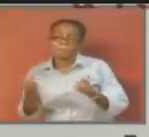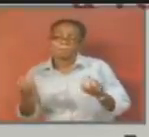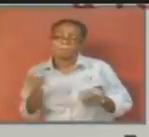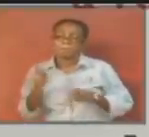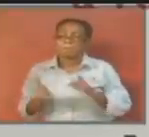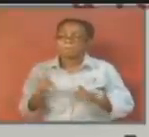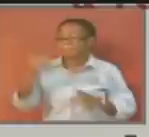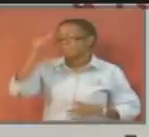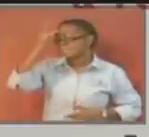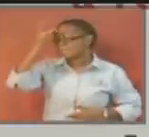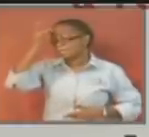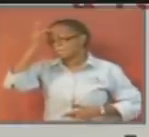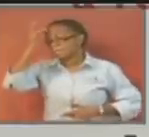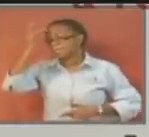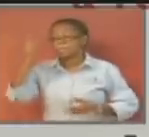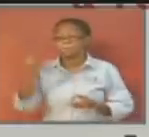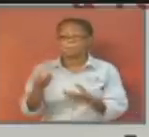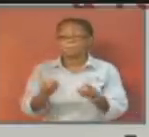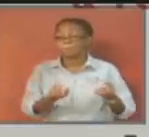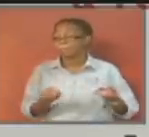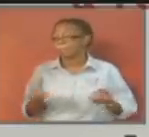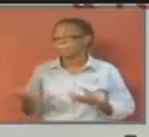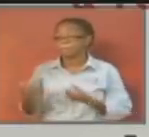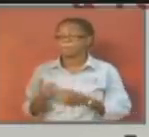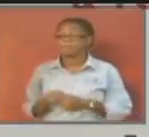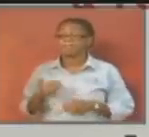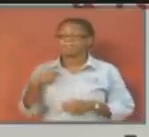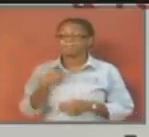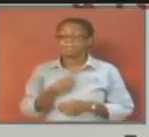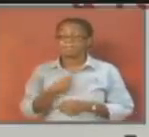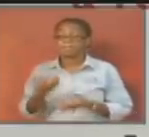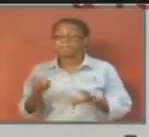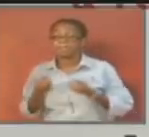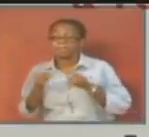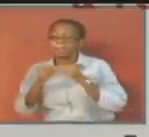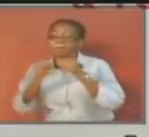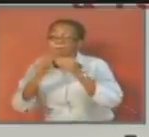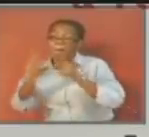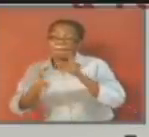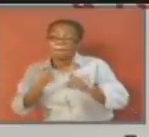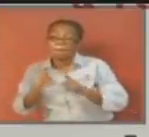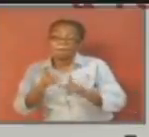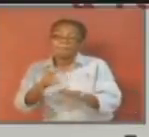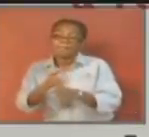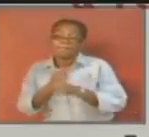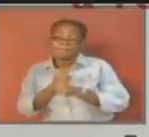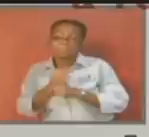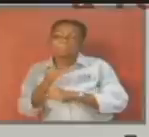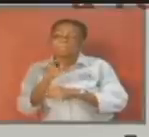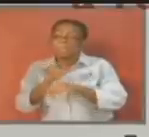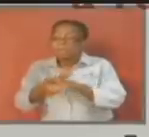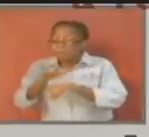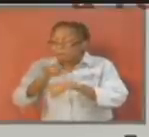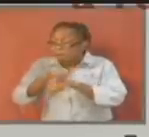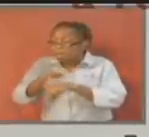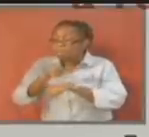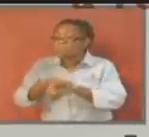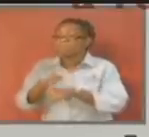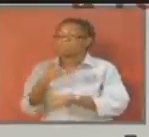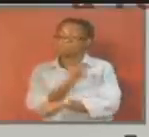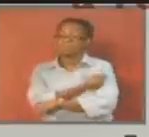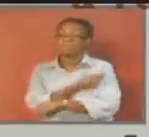of the people in the country to be vaccinated with both doses at an earlier point in time. It gives us the benefit of protection,